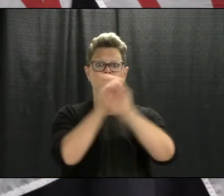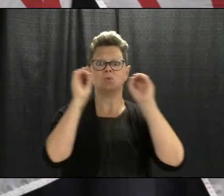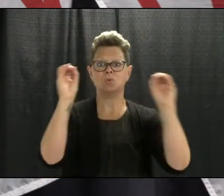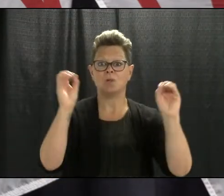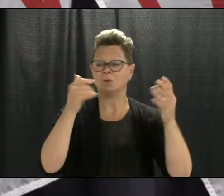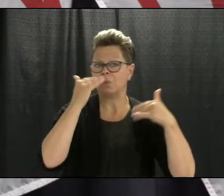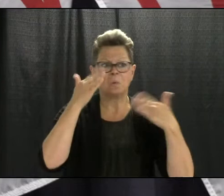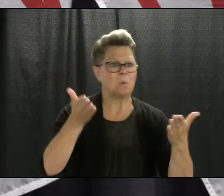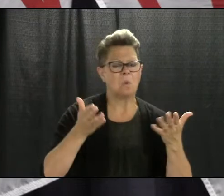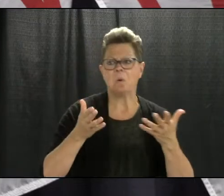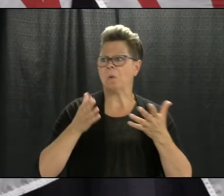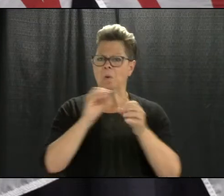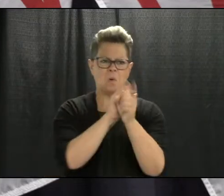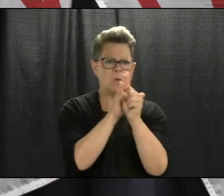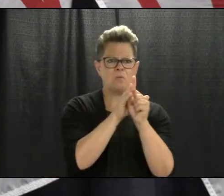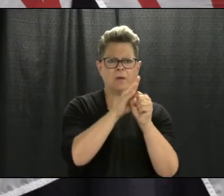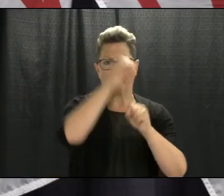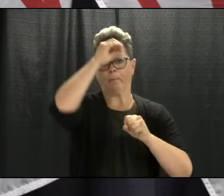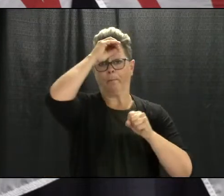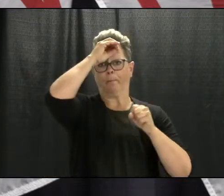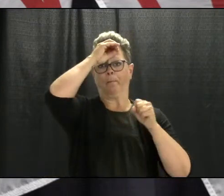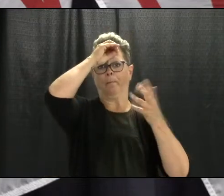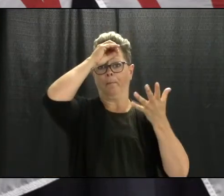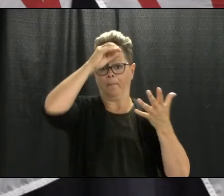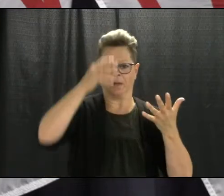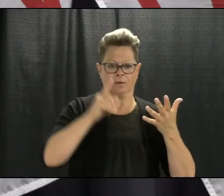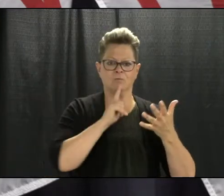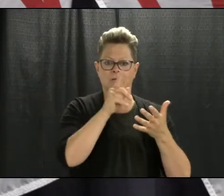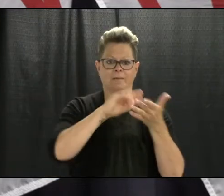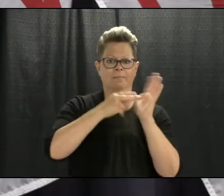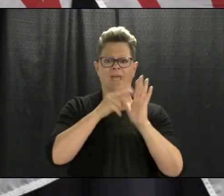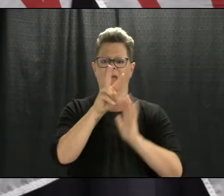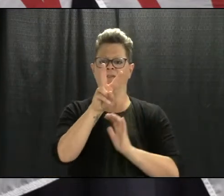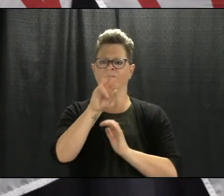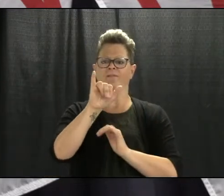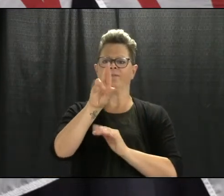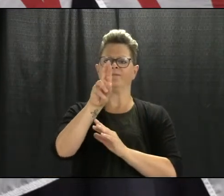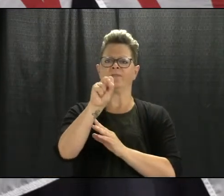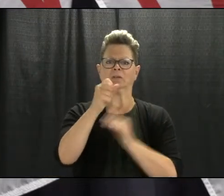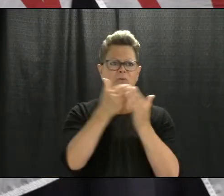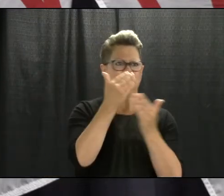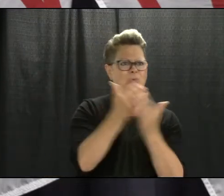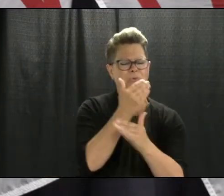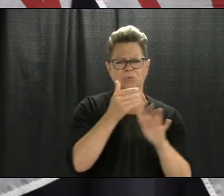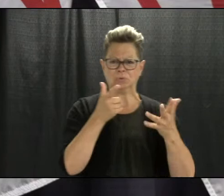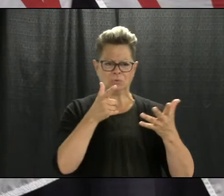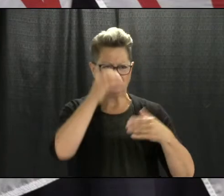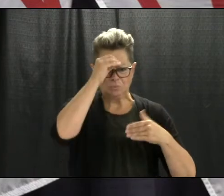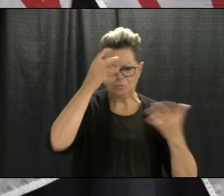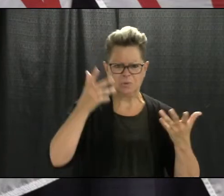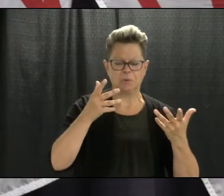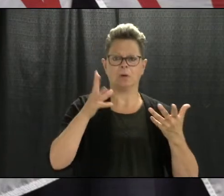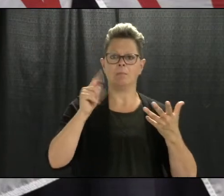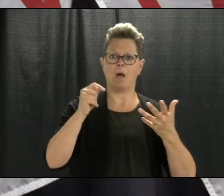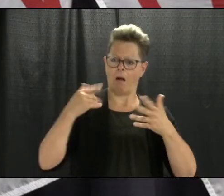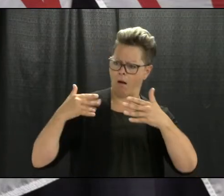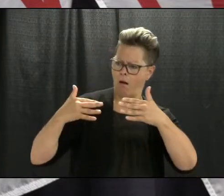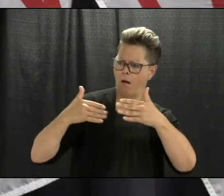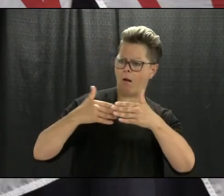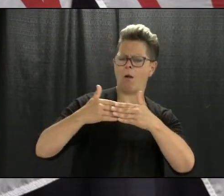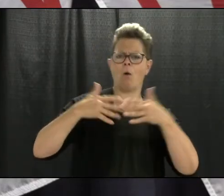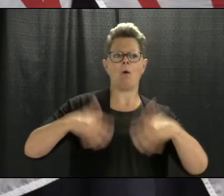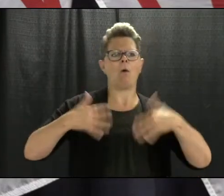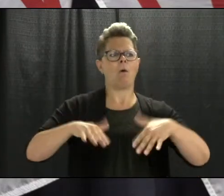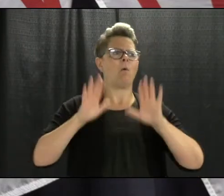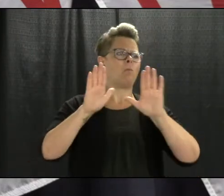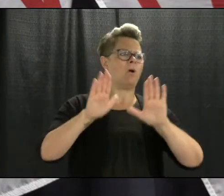didn't know a lot about COVID. We were battling a new virus. And, you know, to me, the amazing work that was done in the COVID-19 team